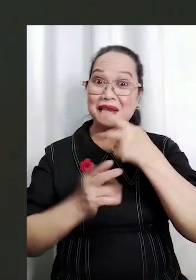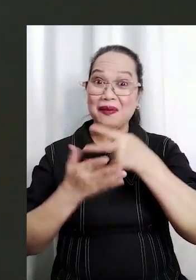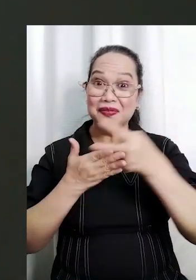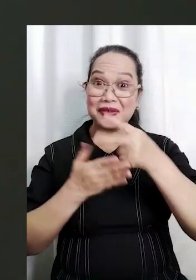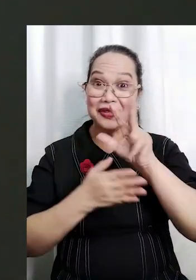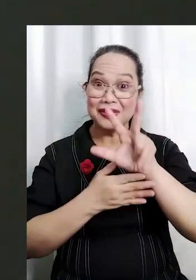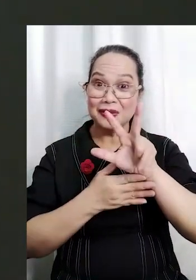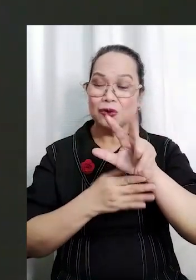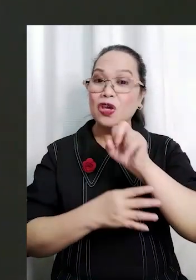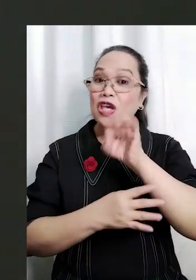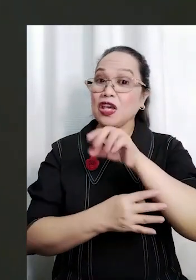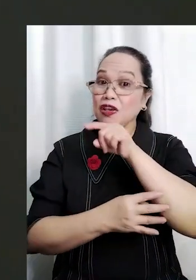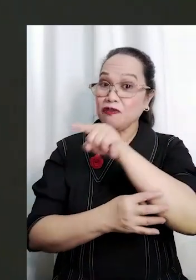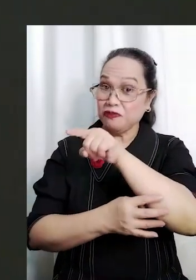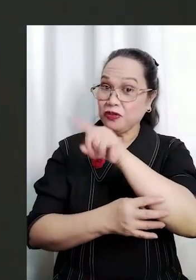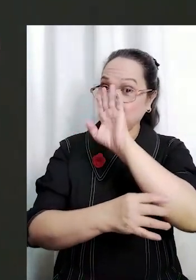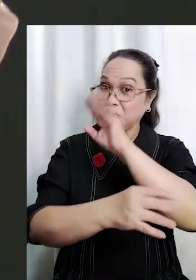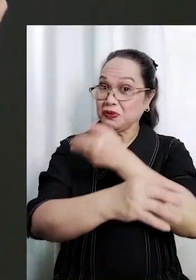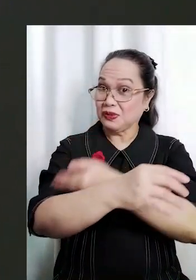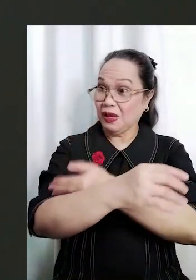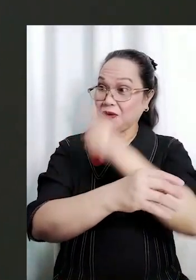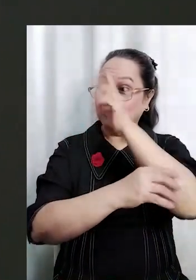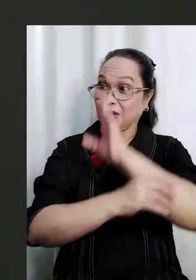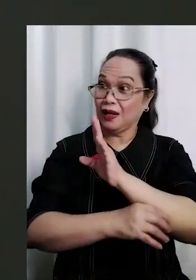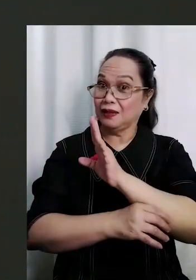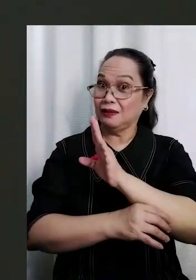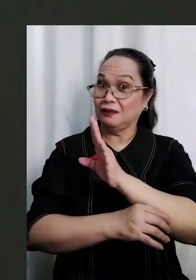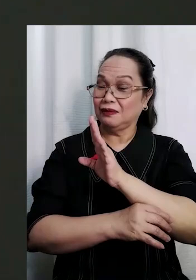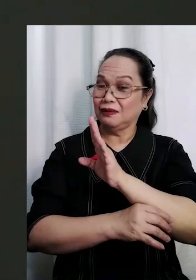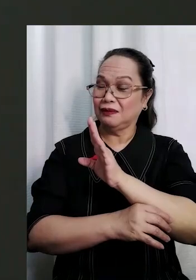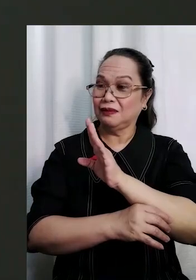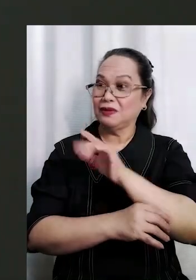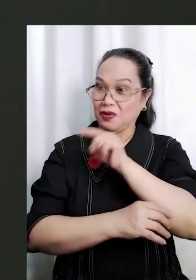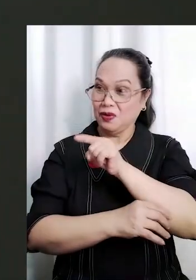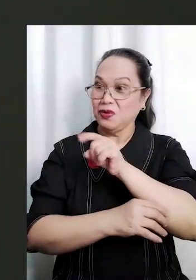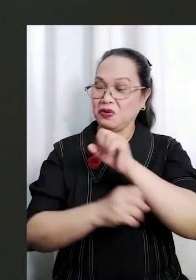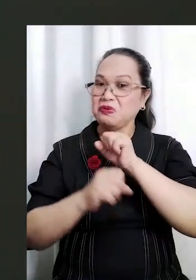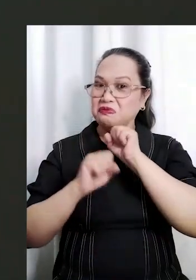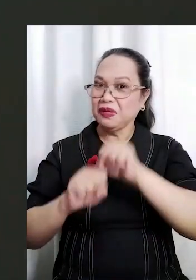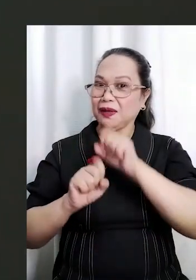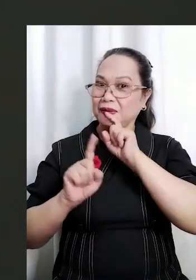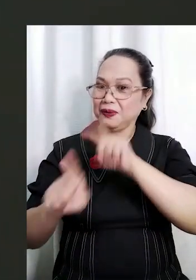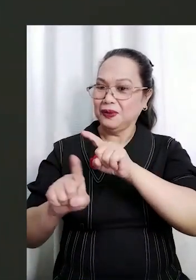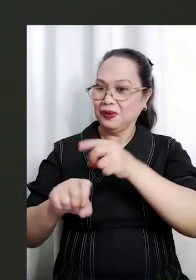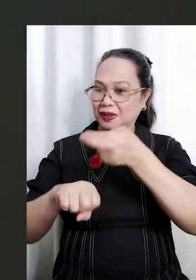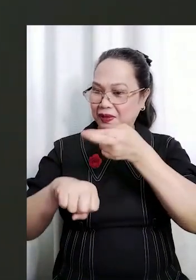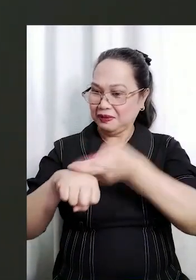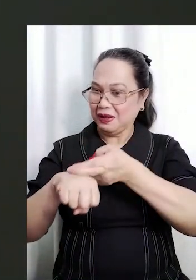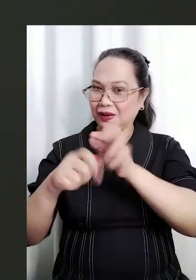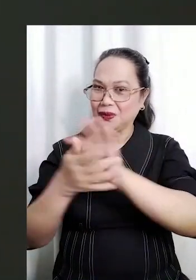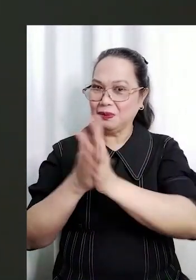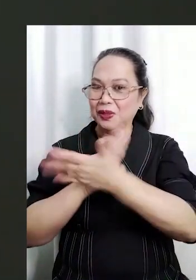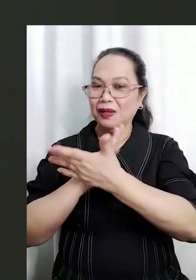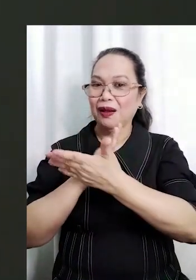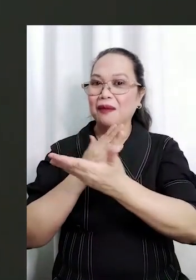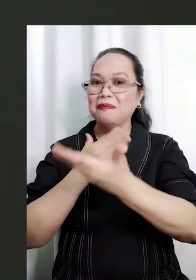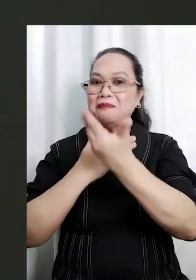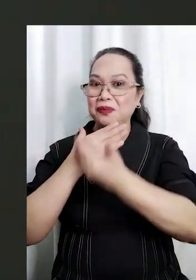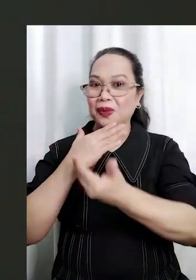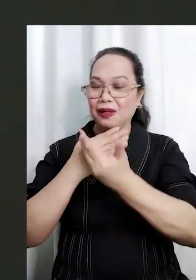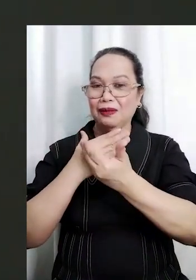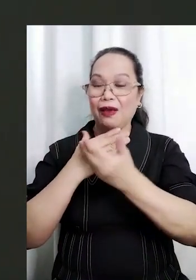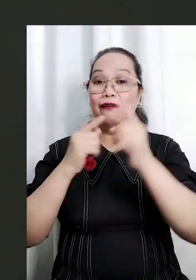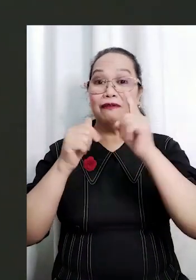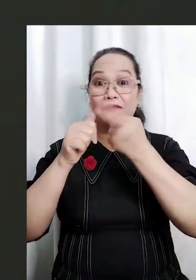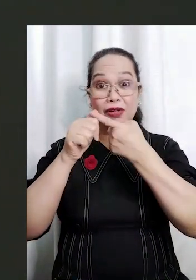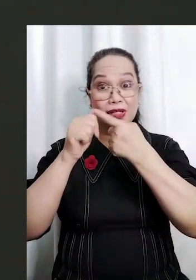3, sabi niya, "If you are the Son of God, then you could turn these stones into bread." Dun sa